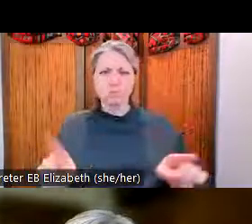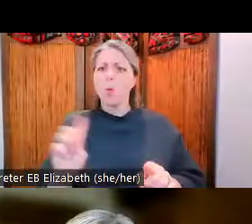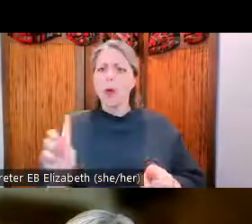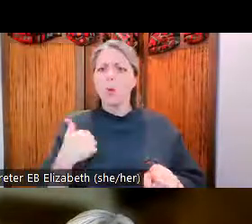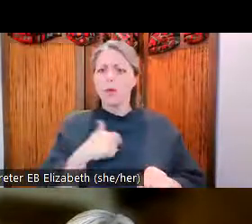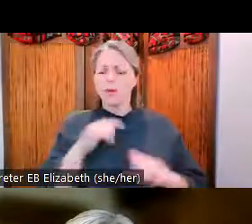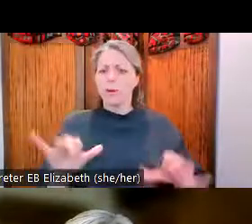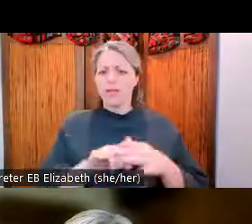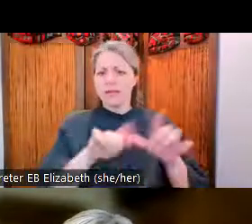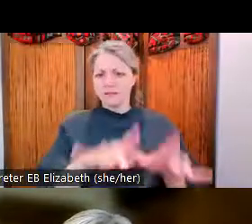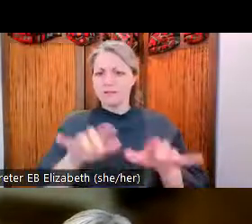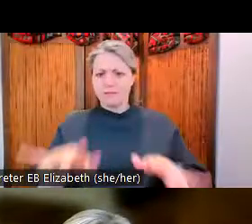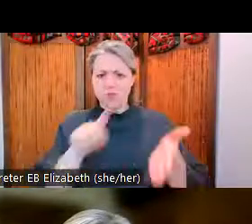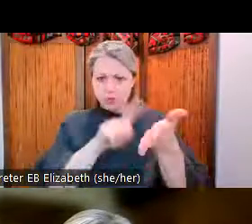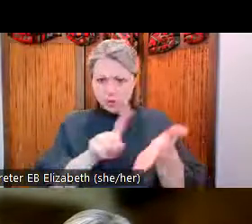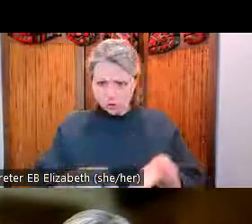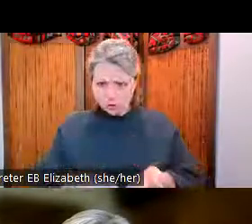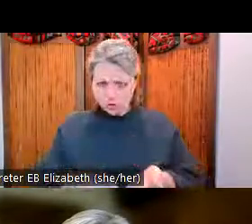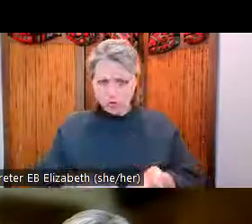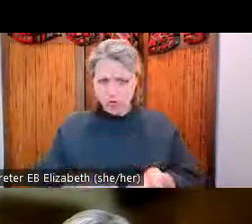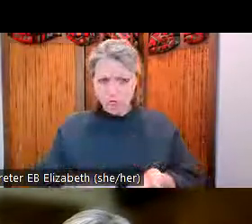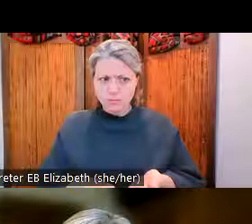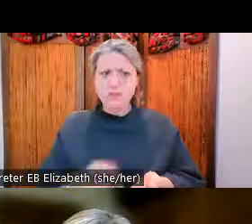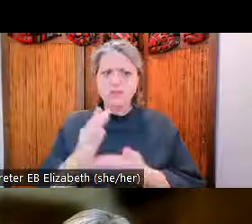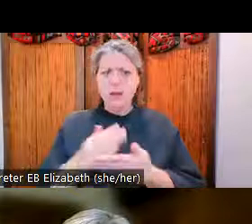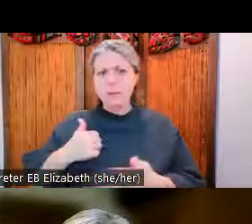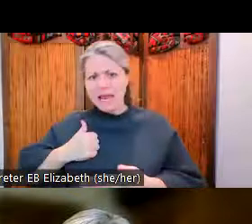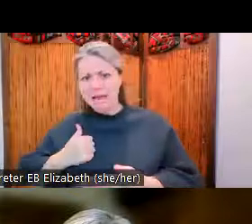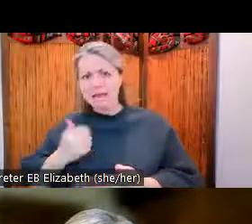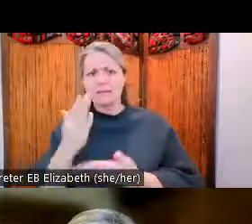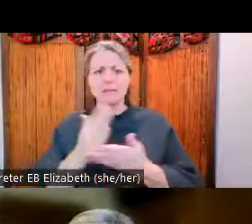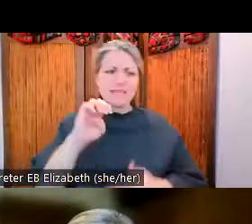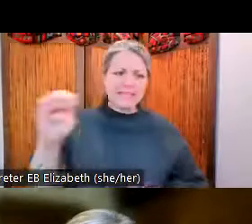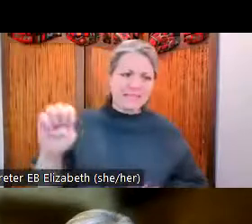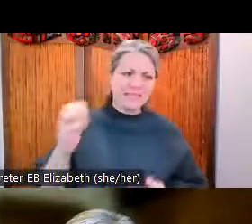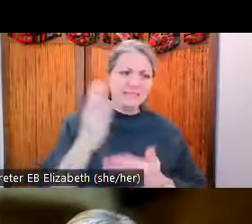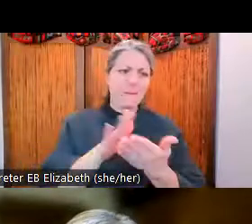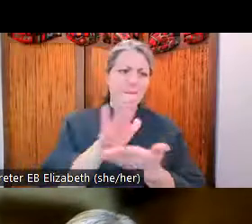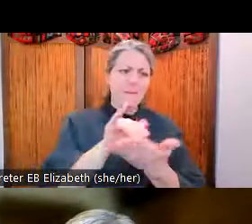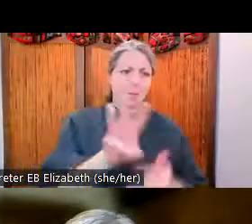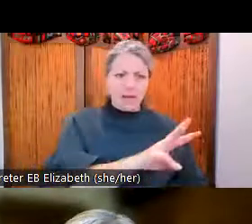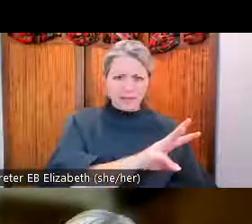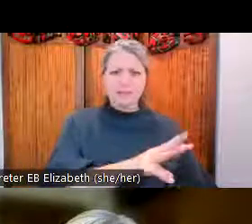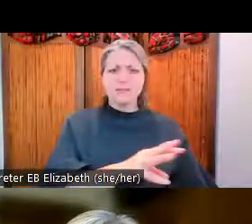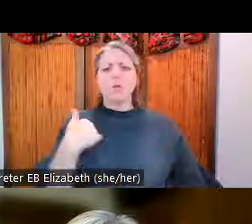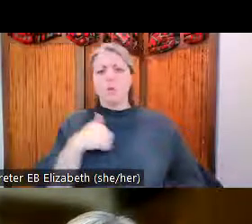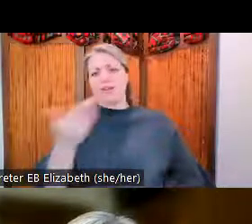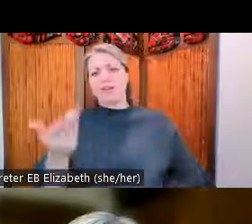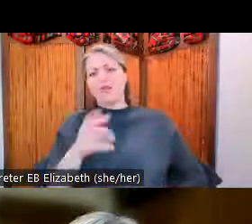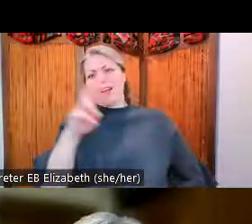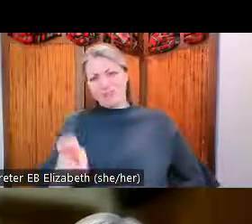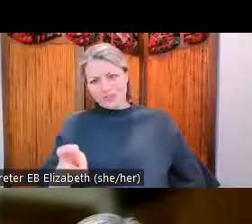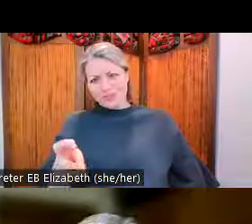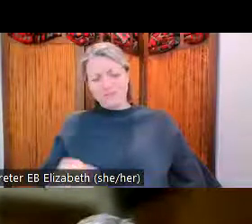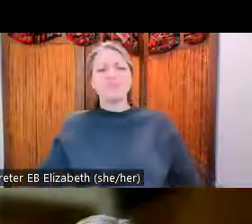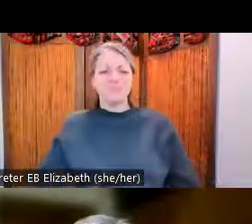in Canada, some Midwest sites, and then some East Coast sites. So we're the Rochester site.